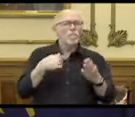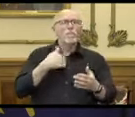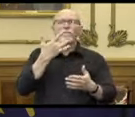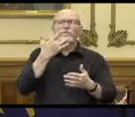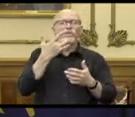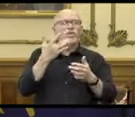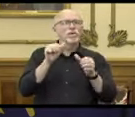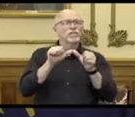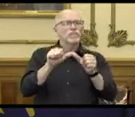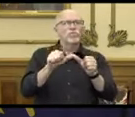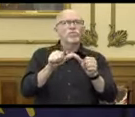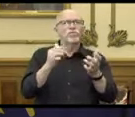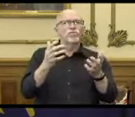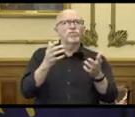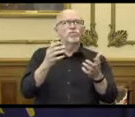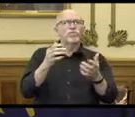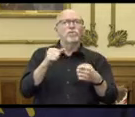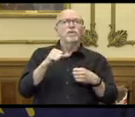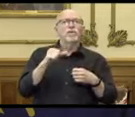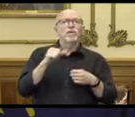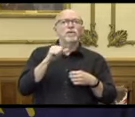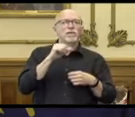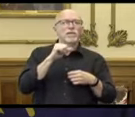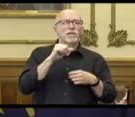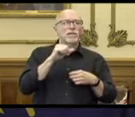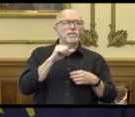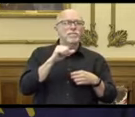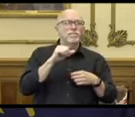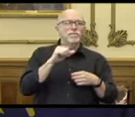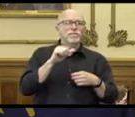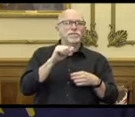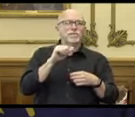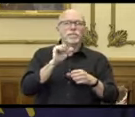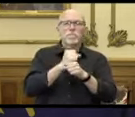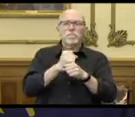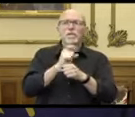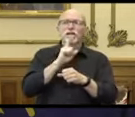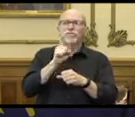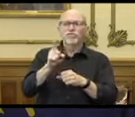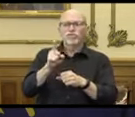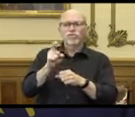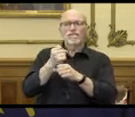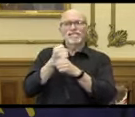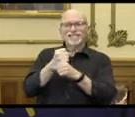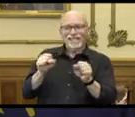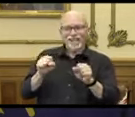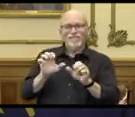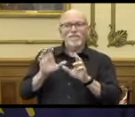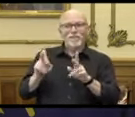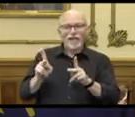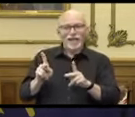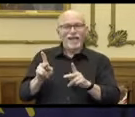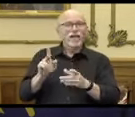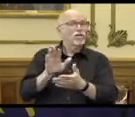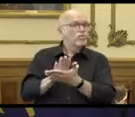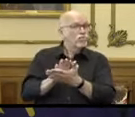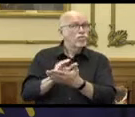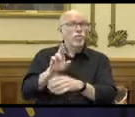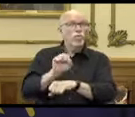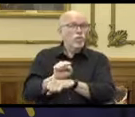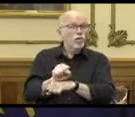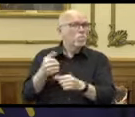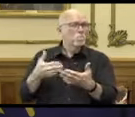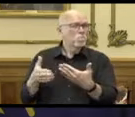to not just make sure that it's safe to go back, whether it's school or work,